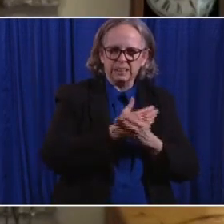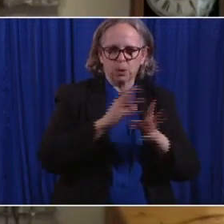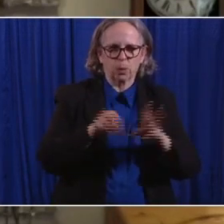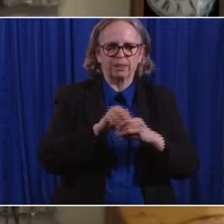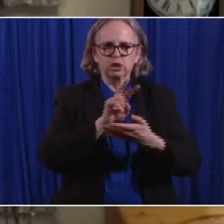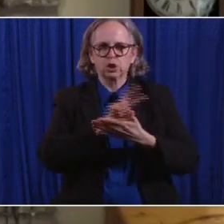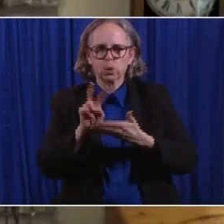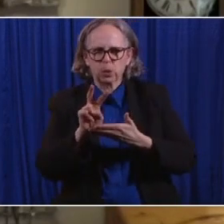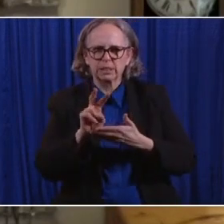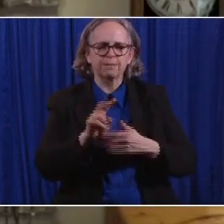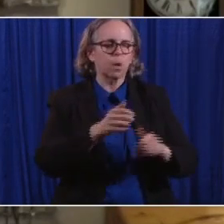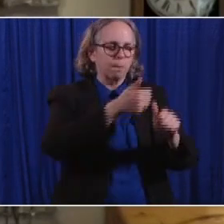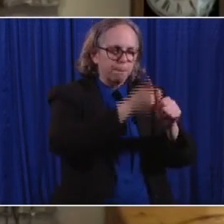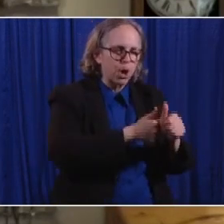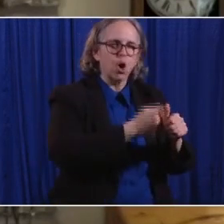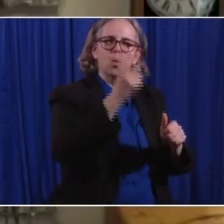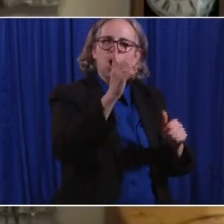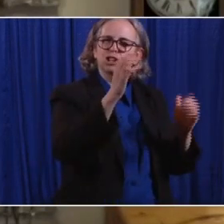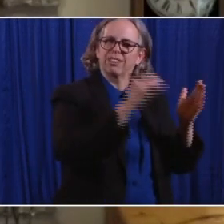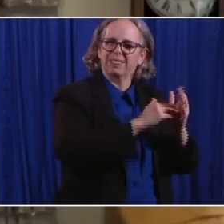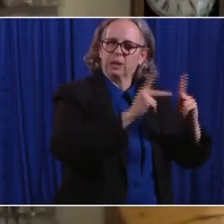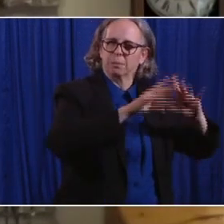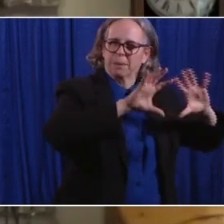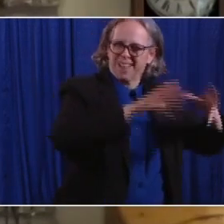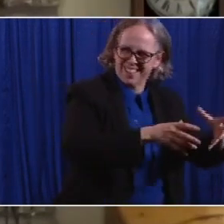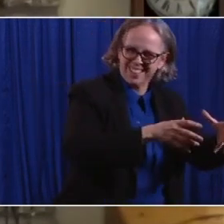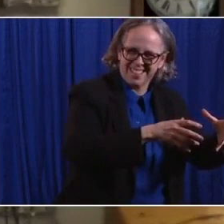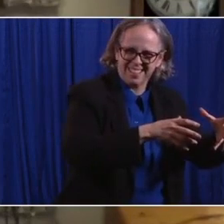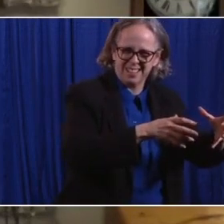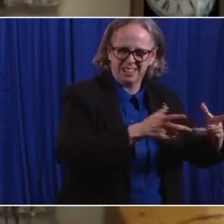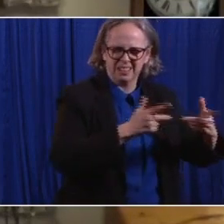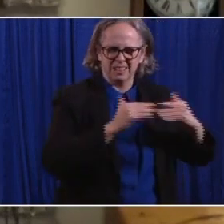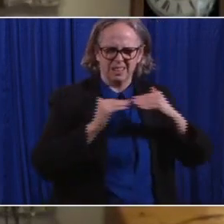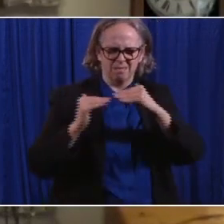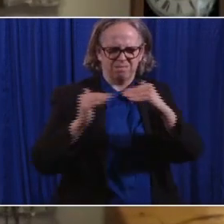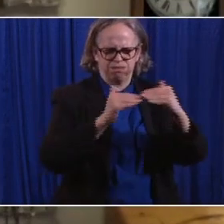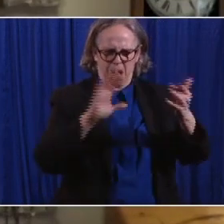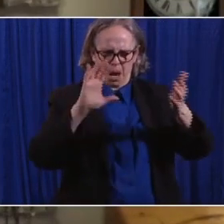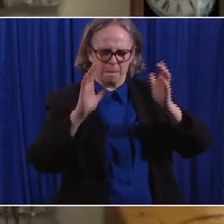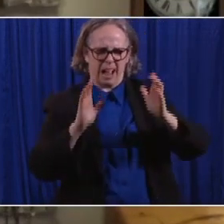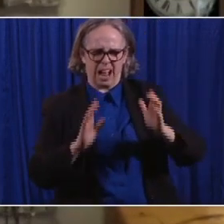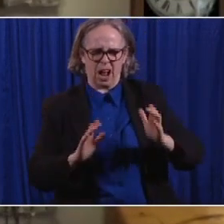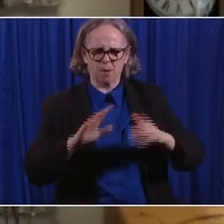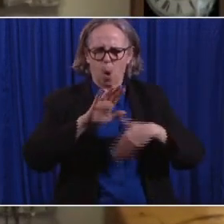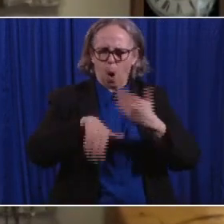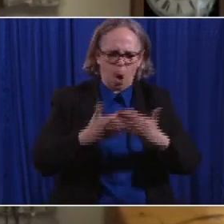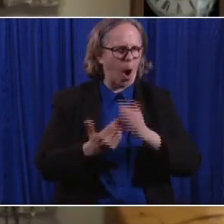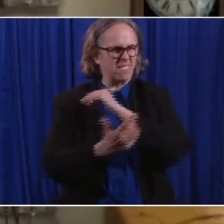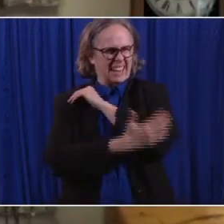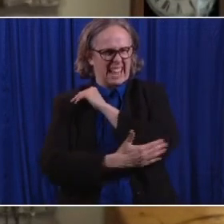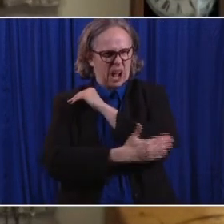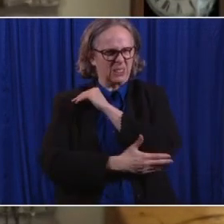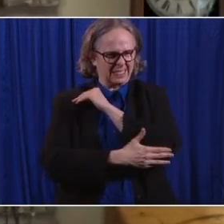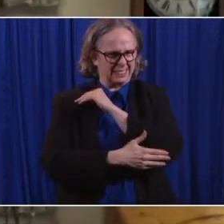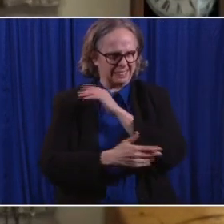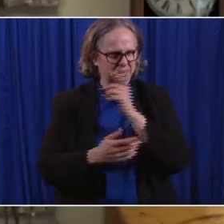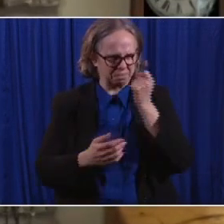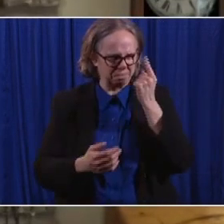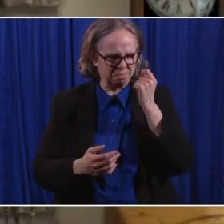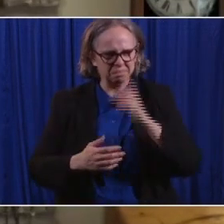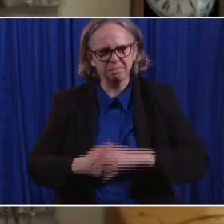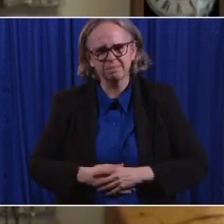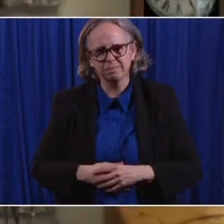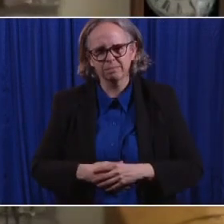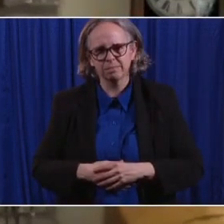100,000 population. So it evens everybody out, and then we can take a look at that. And if you recall, we set the